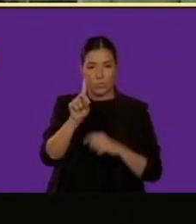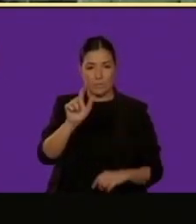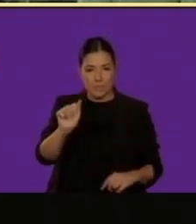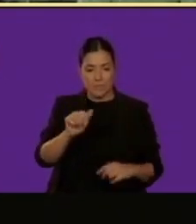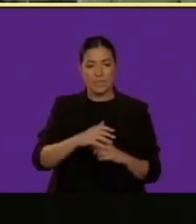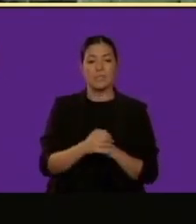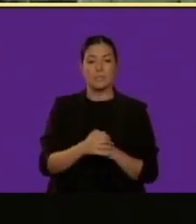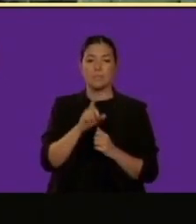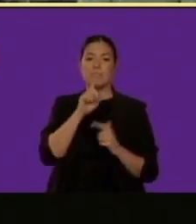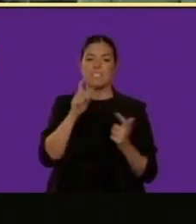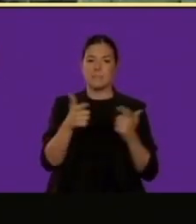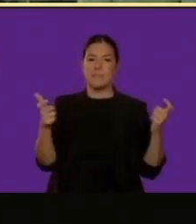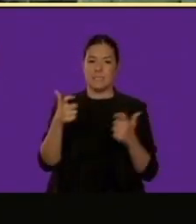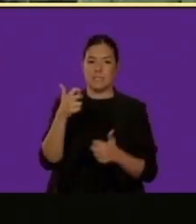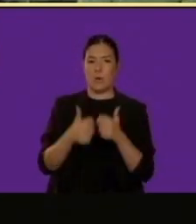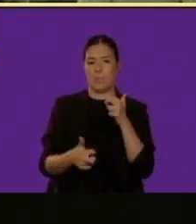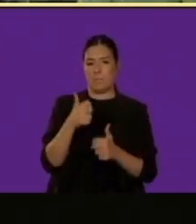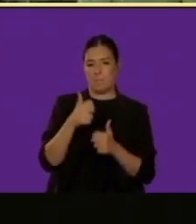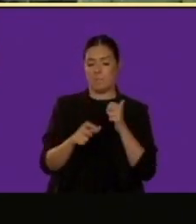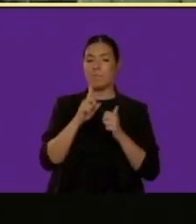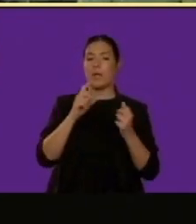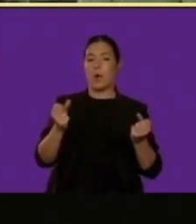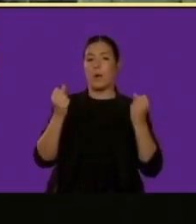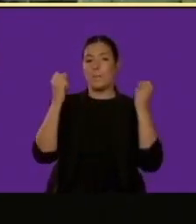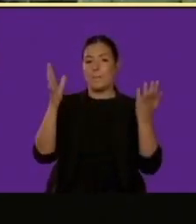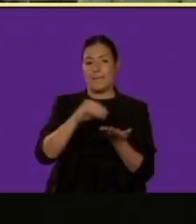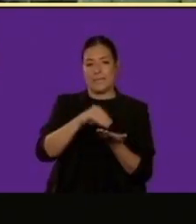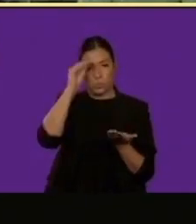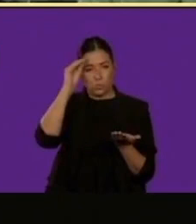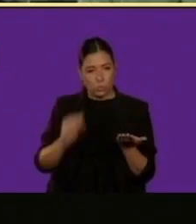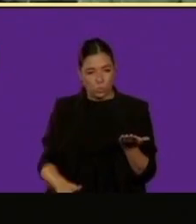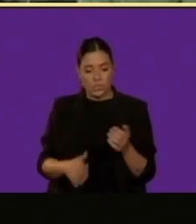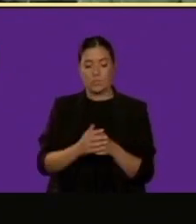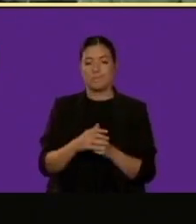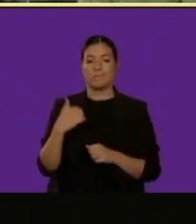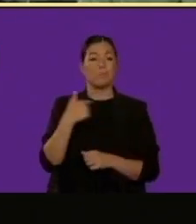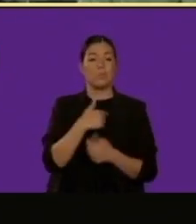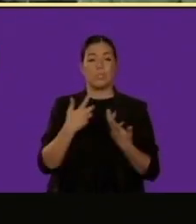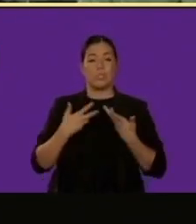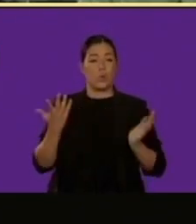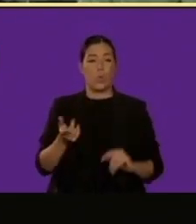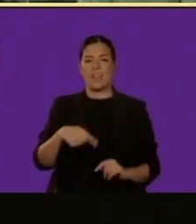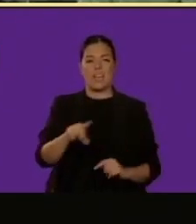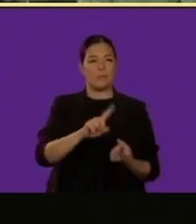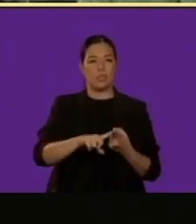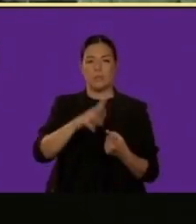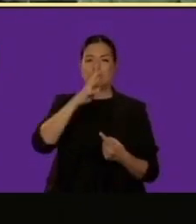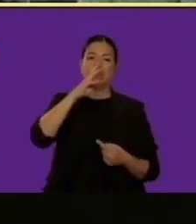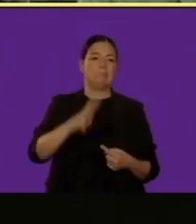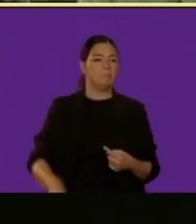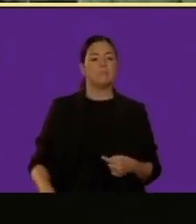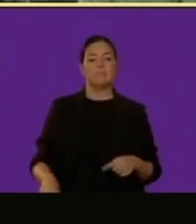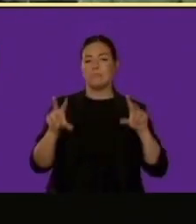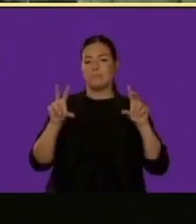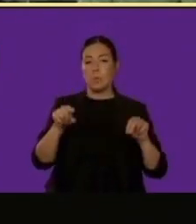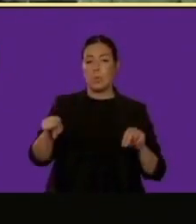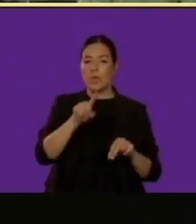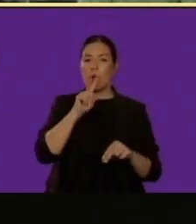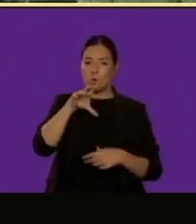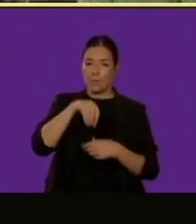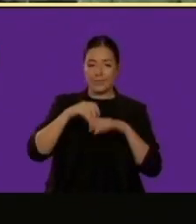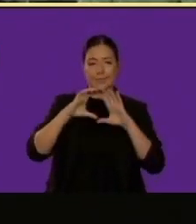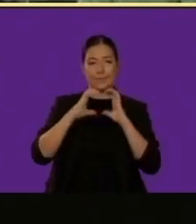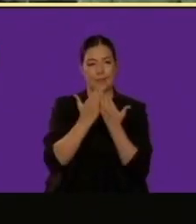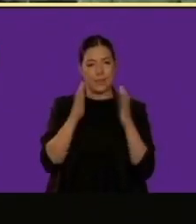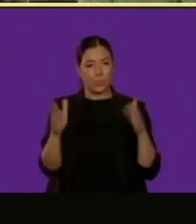prototype in terms of design thinking, where we first we had tests with different materials,